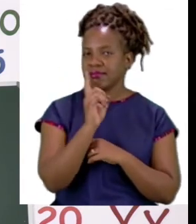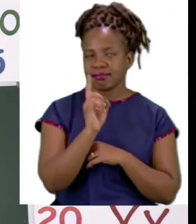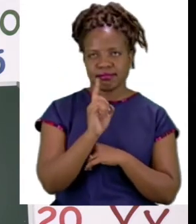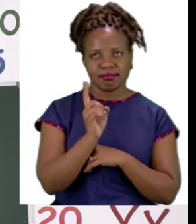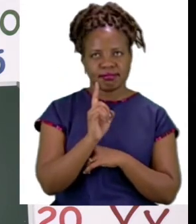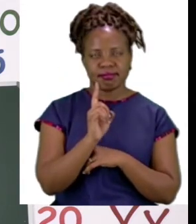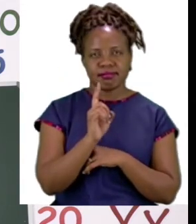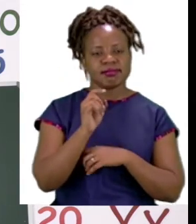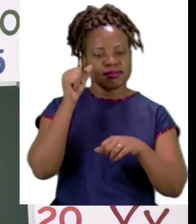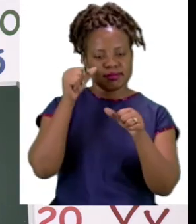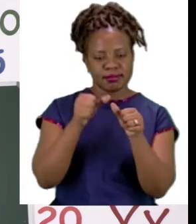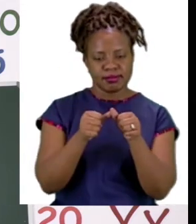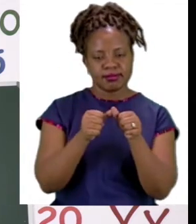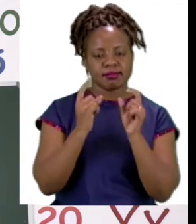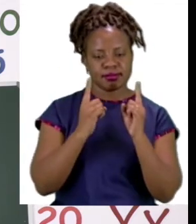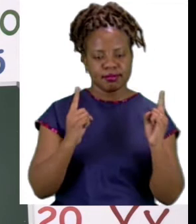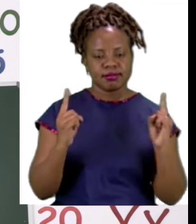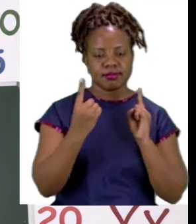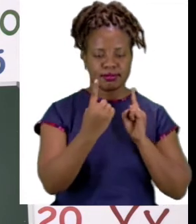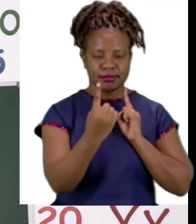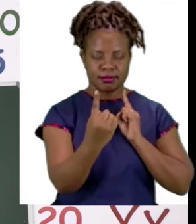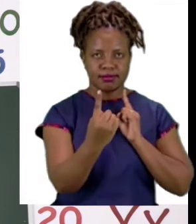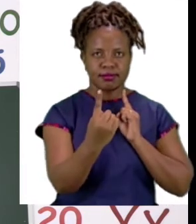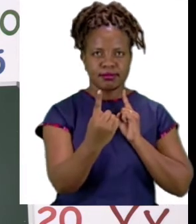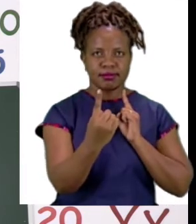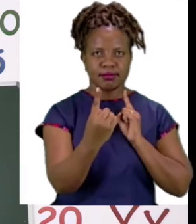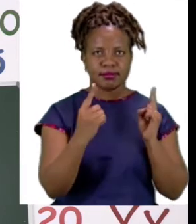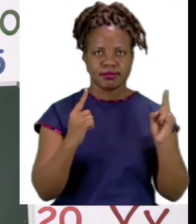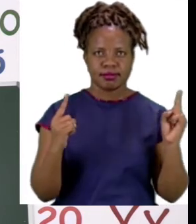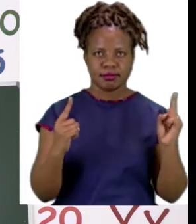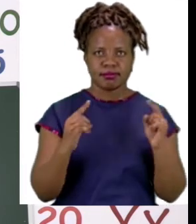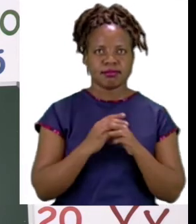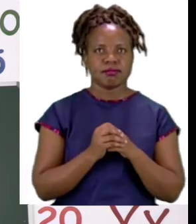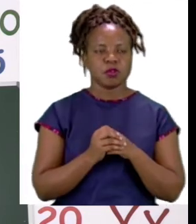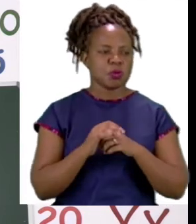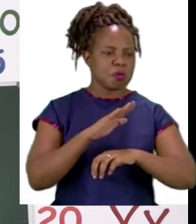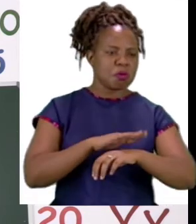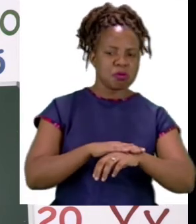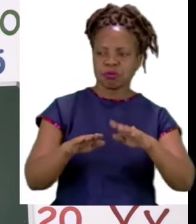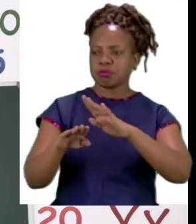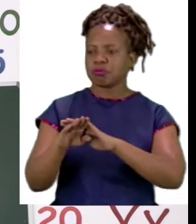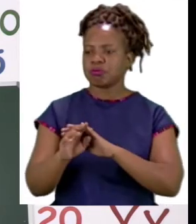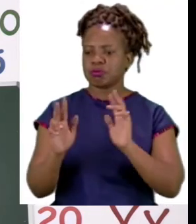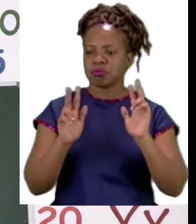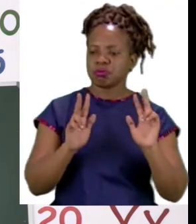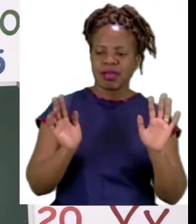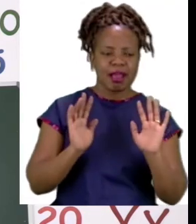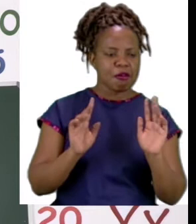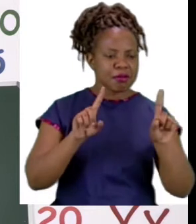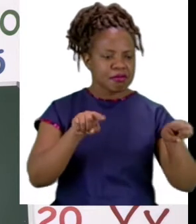maintain your social distancing as well, which means no touching of anyone or anything that doesn't belong to